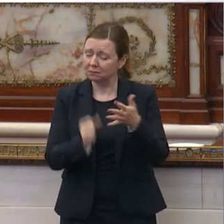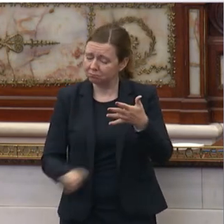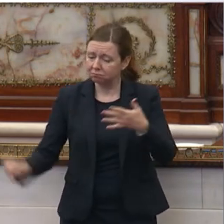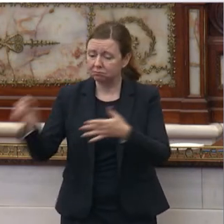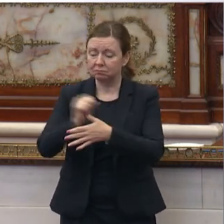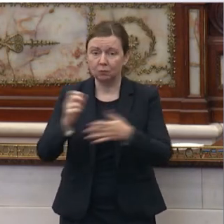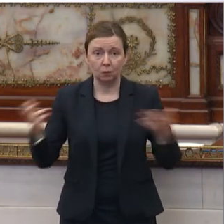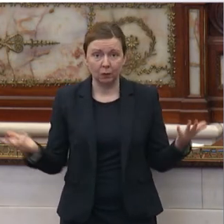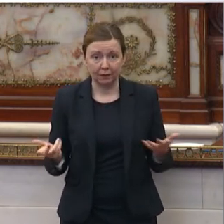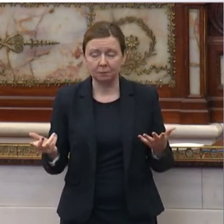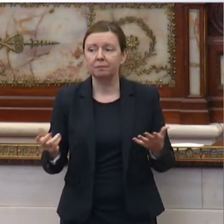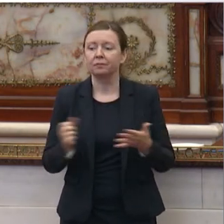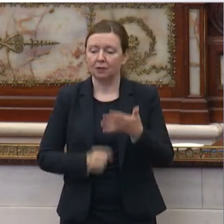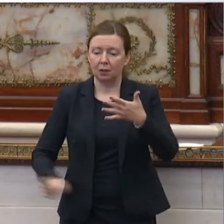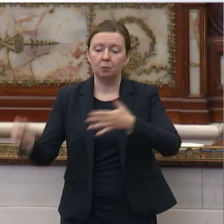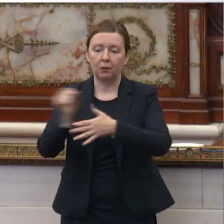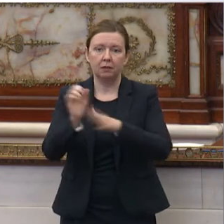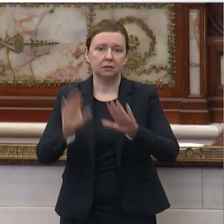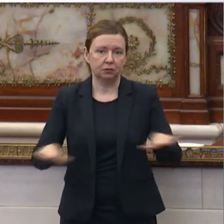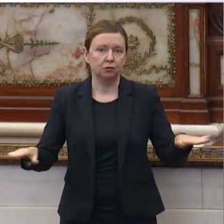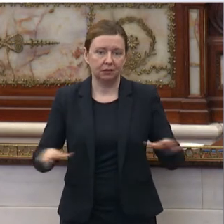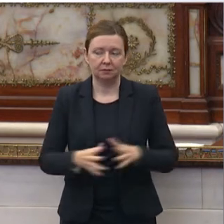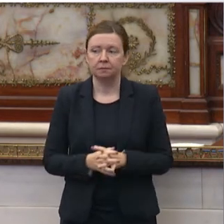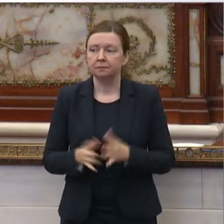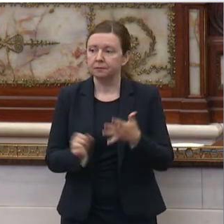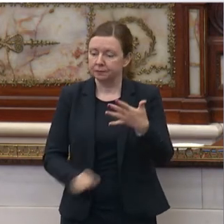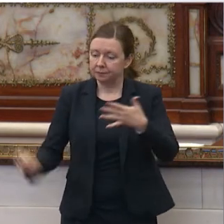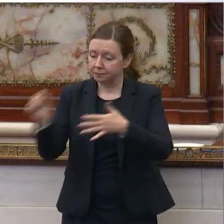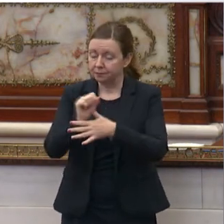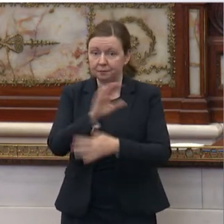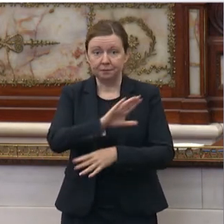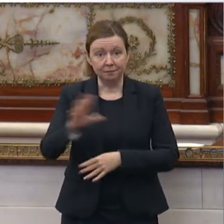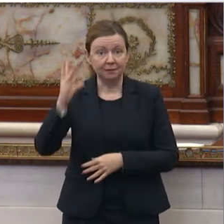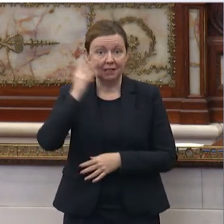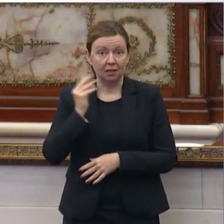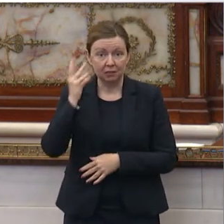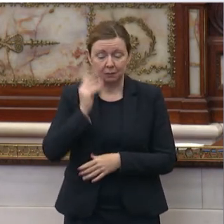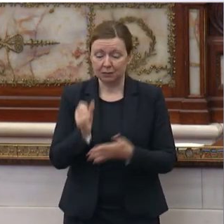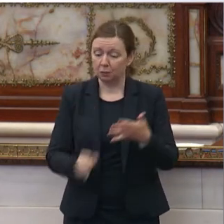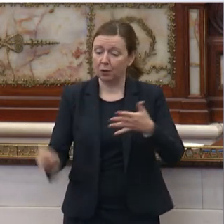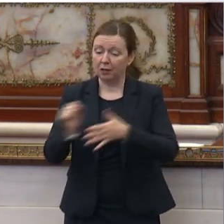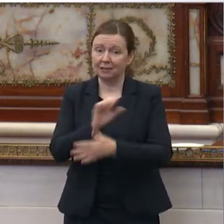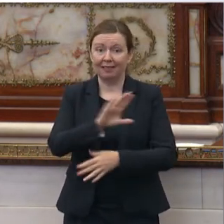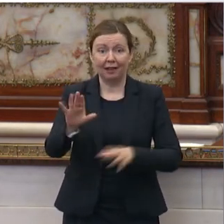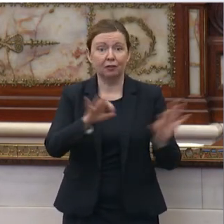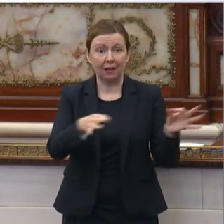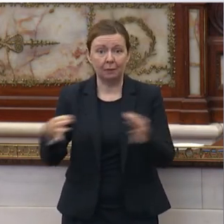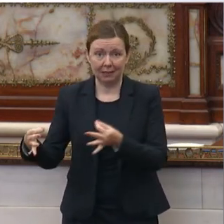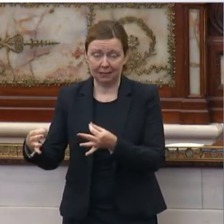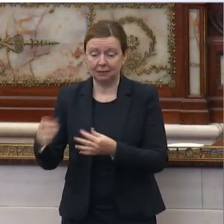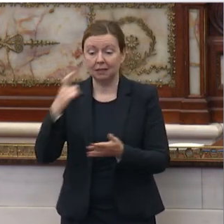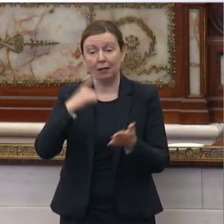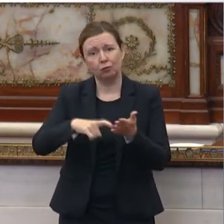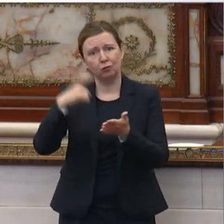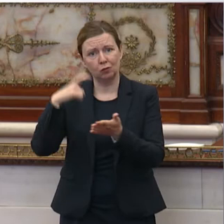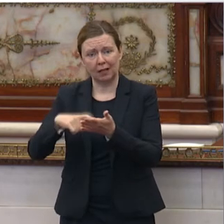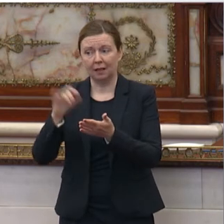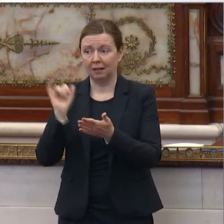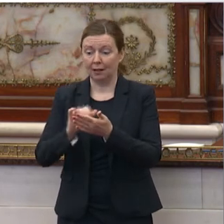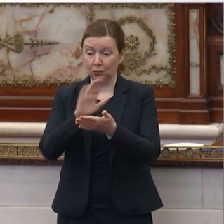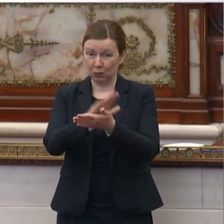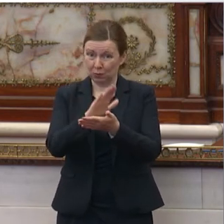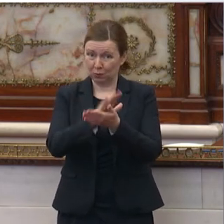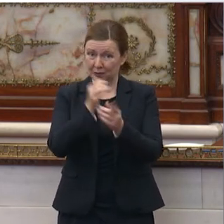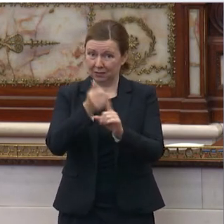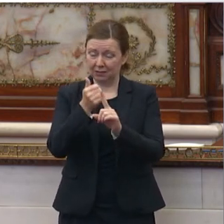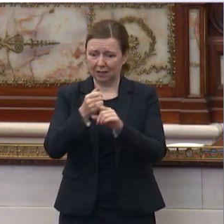most importantly of all, prioritizing our children, prioritizing their experiences, prioritizing their families, and recognizing that schools